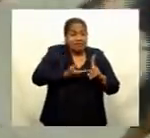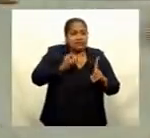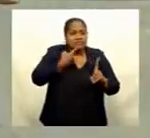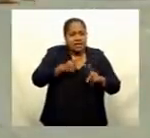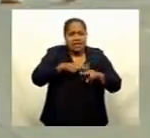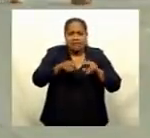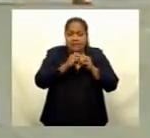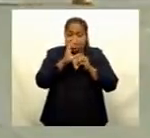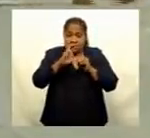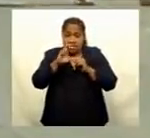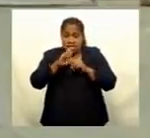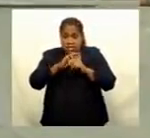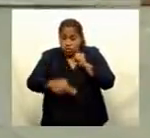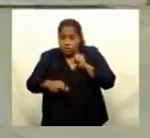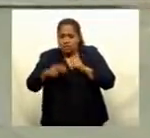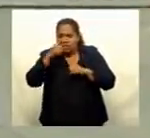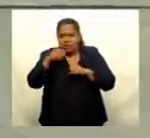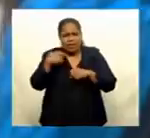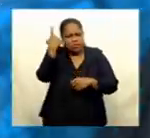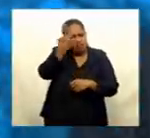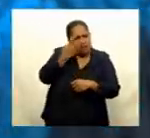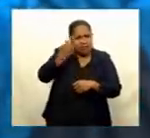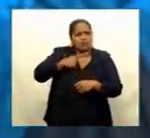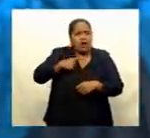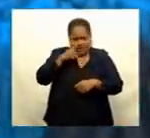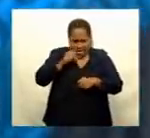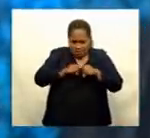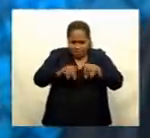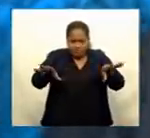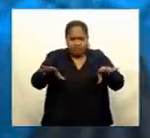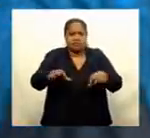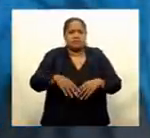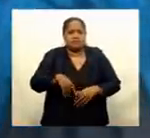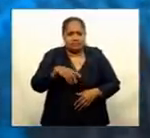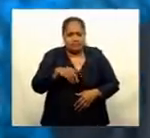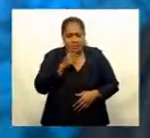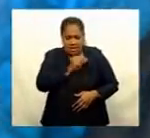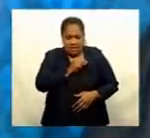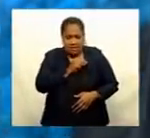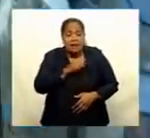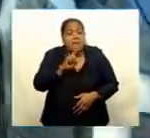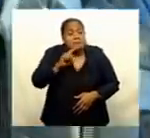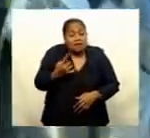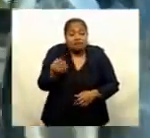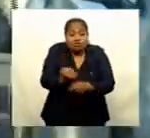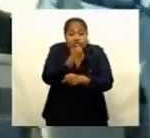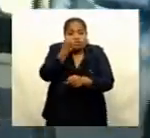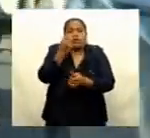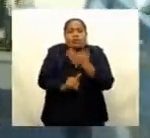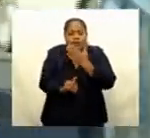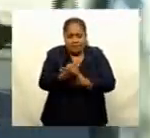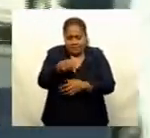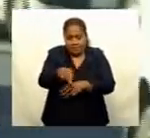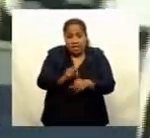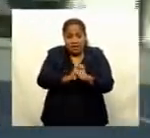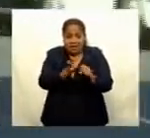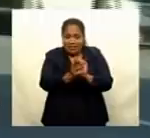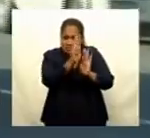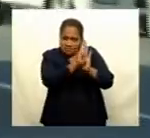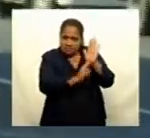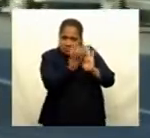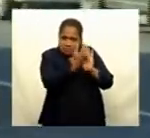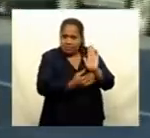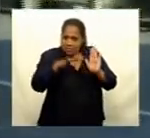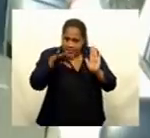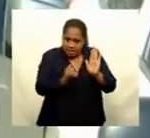are worried about the possibility of spreading COVID-19. However, he has assured that COVID-safe measures required of businesses are